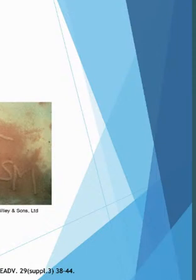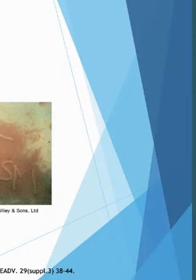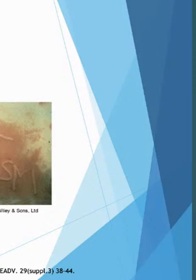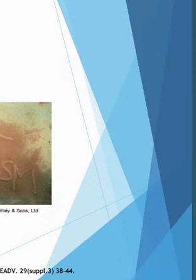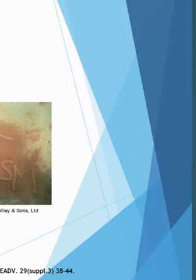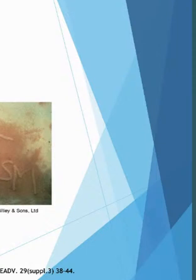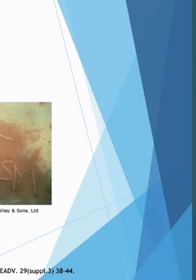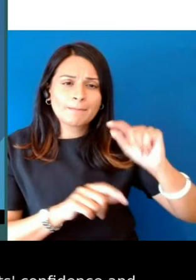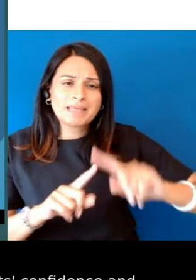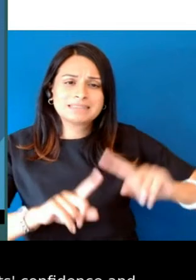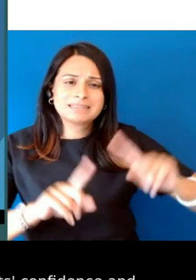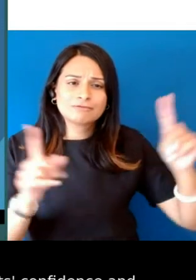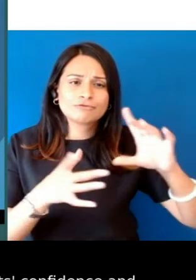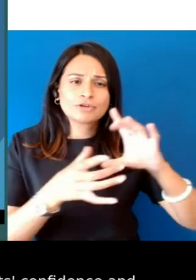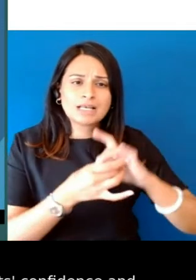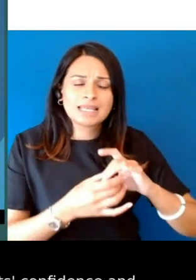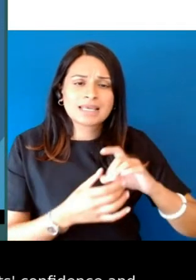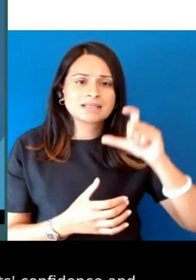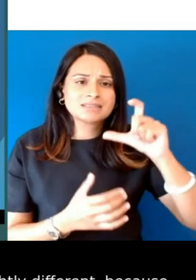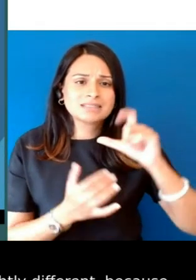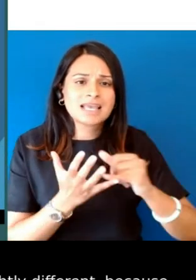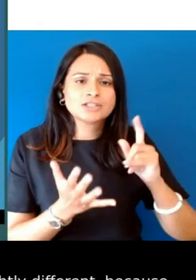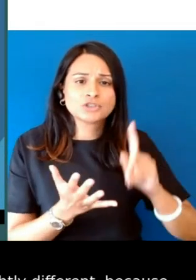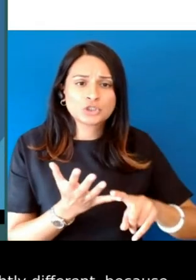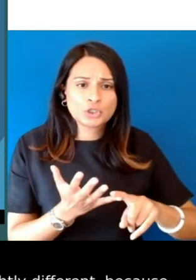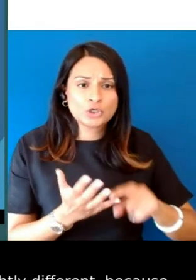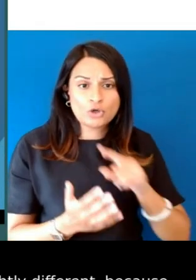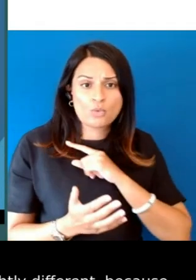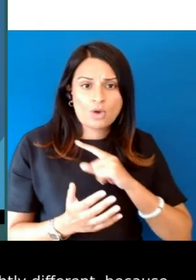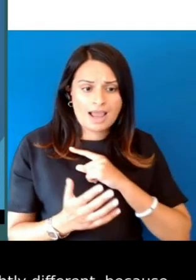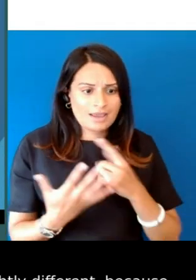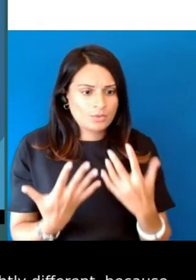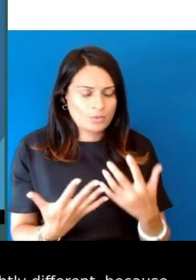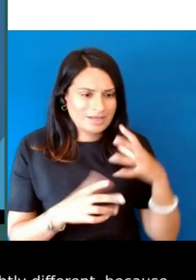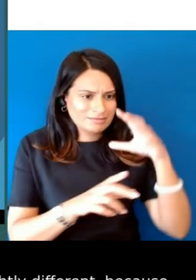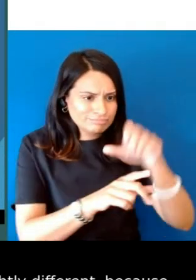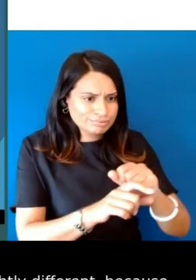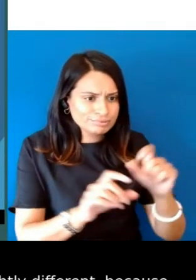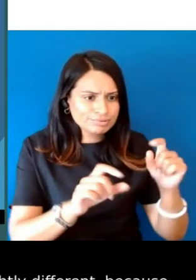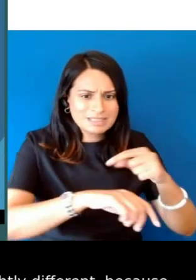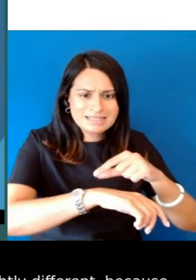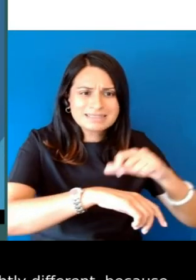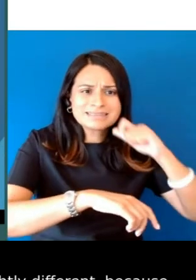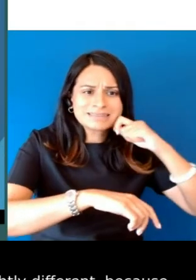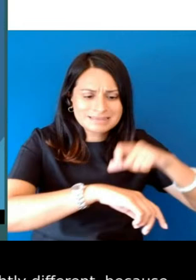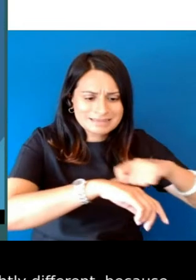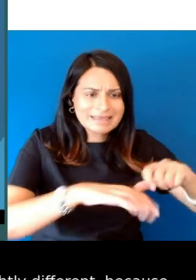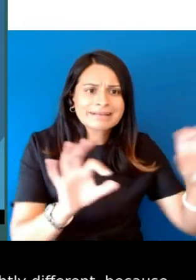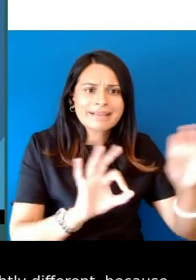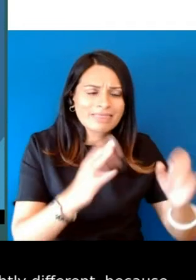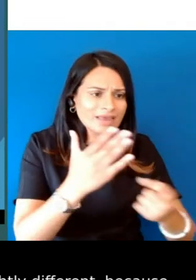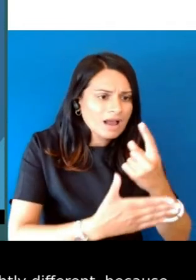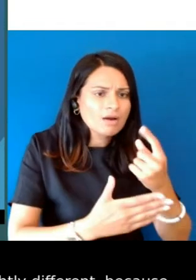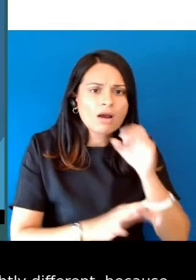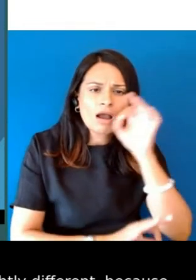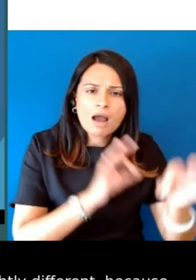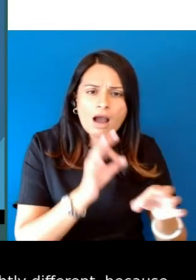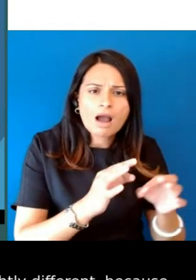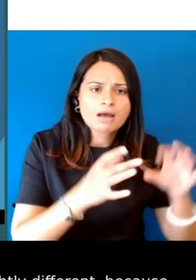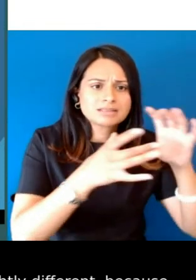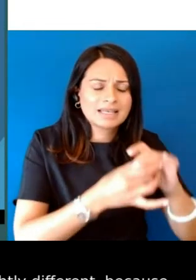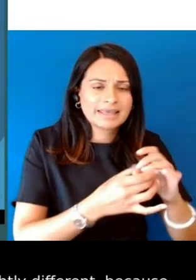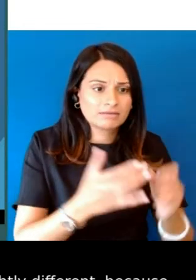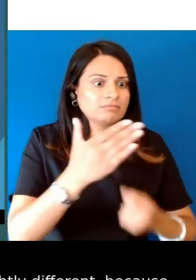skin lesions and diagnosis with no skin lesions at all so you have to ask about the attacks of